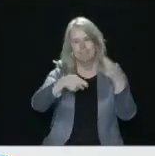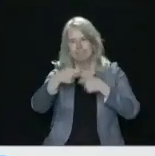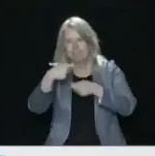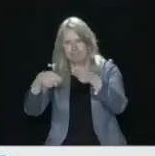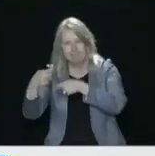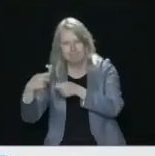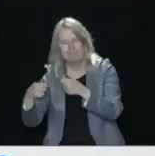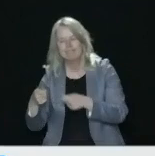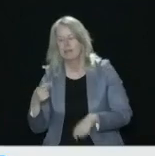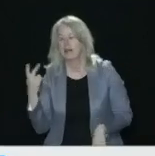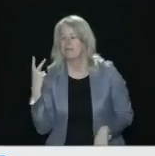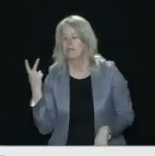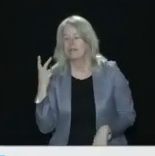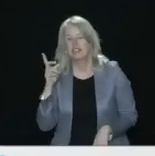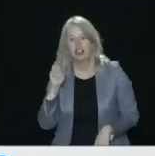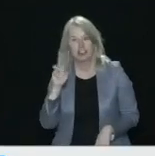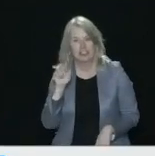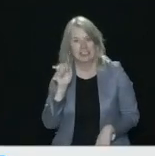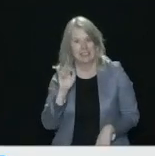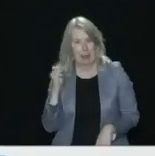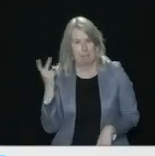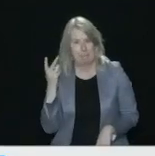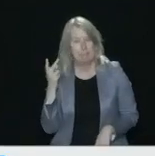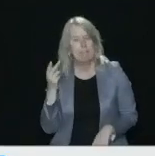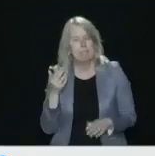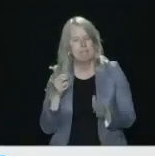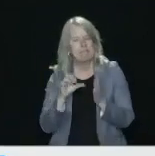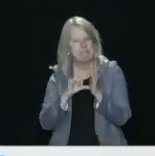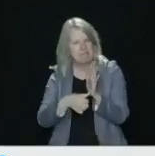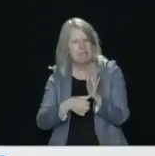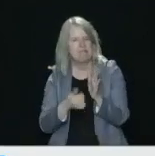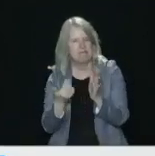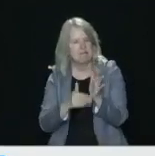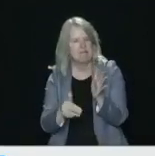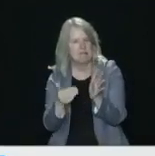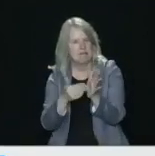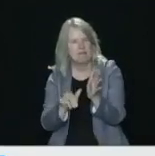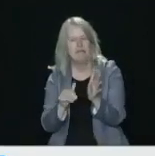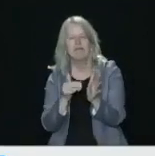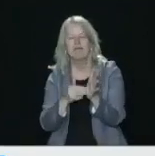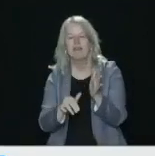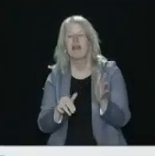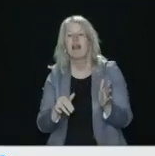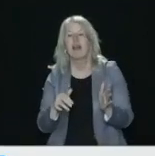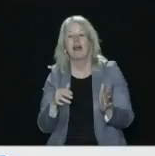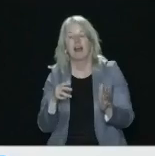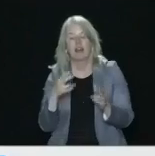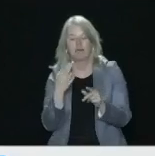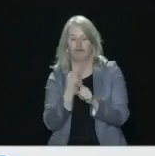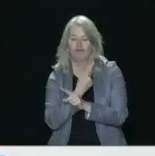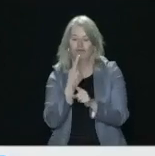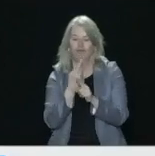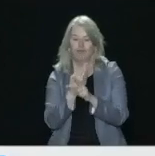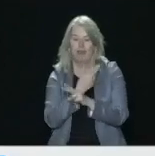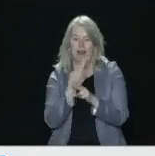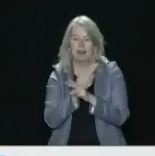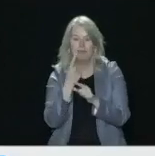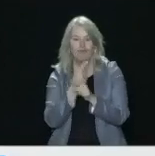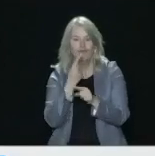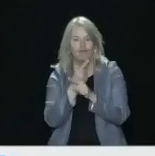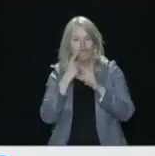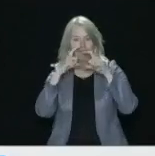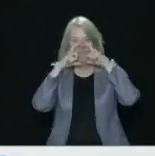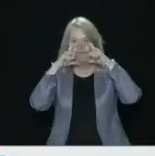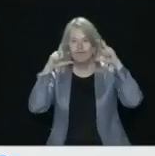cetera, any layers of protection to provide to protect the traveling public and to protect